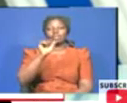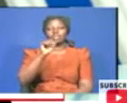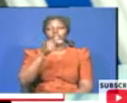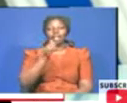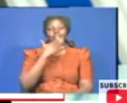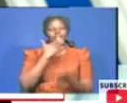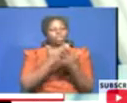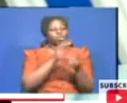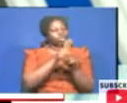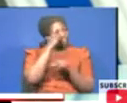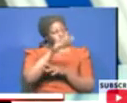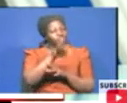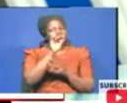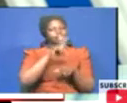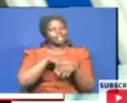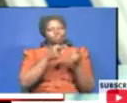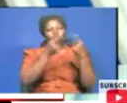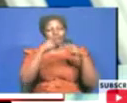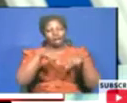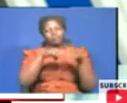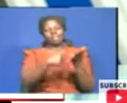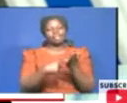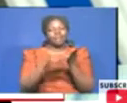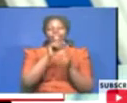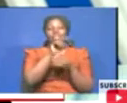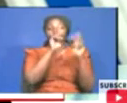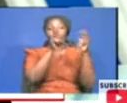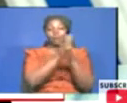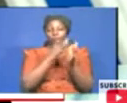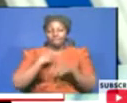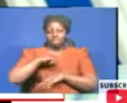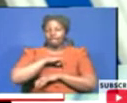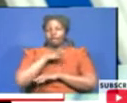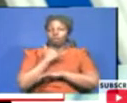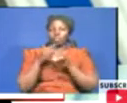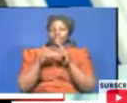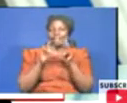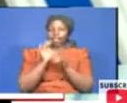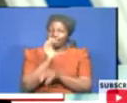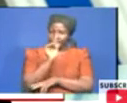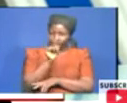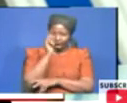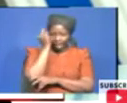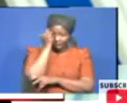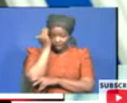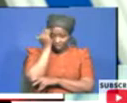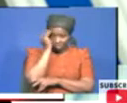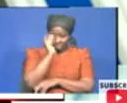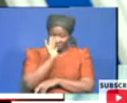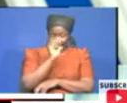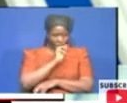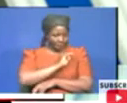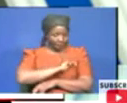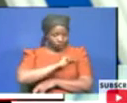time to come and discuss this topic with us. And I want to start by asking you, because I know that your mission was